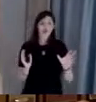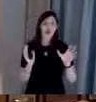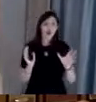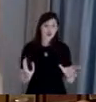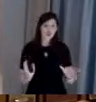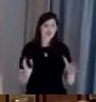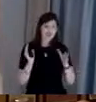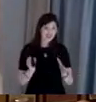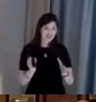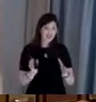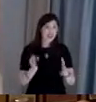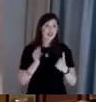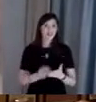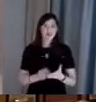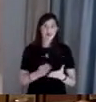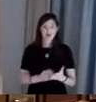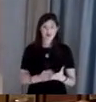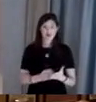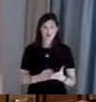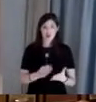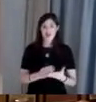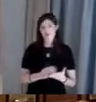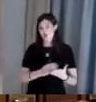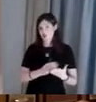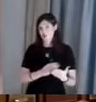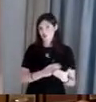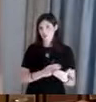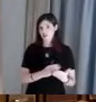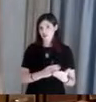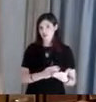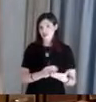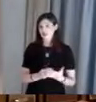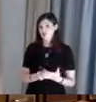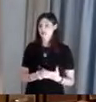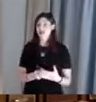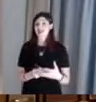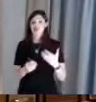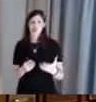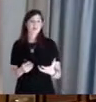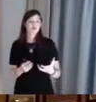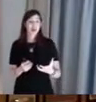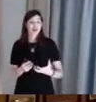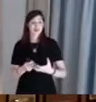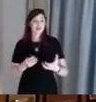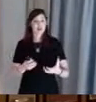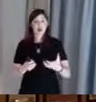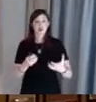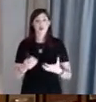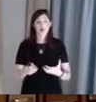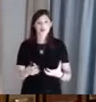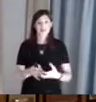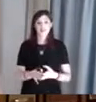world's largest dedicated semiconductor manufacturing facility. That means they make the chips and the